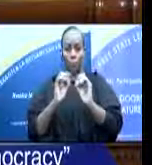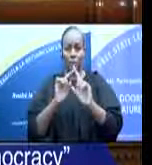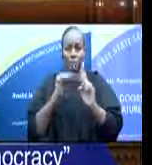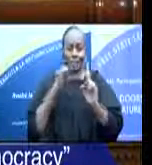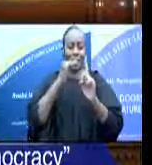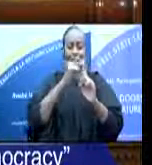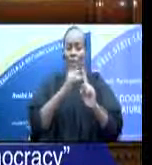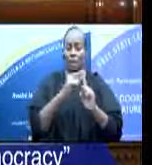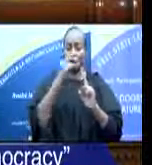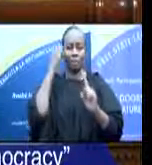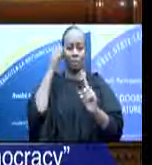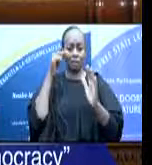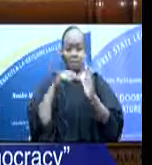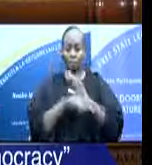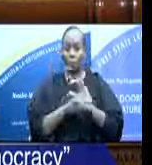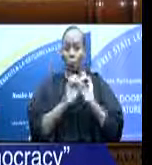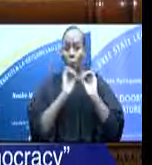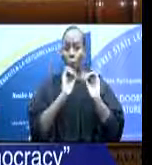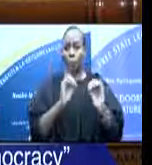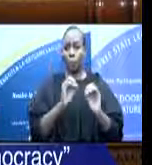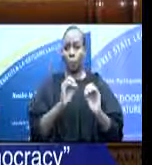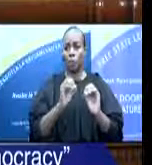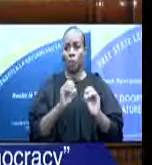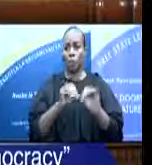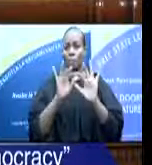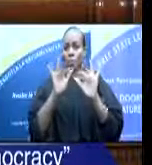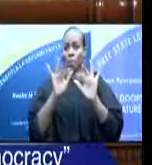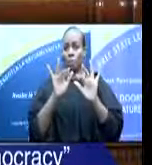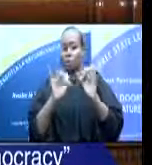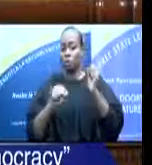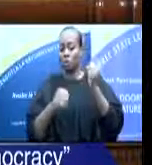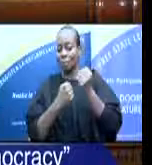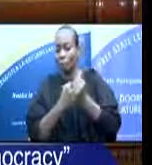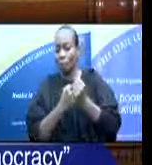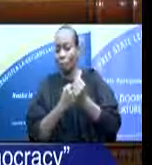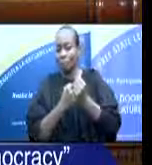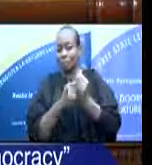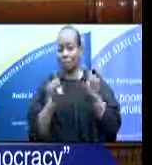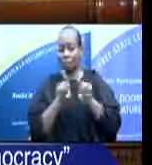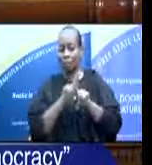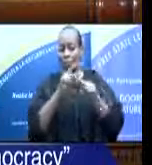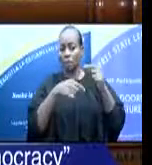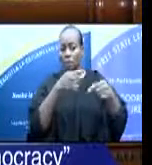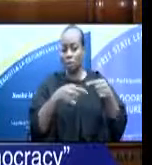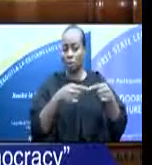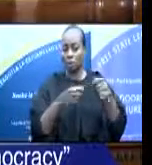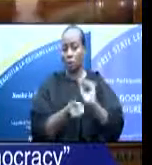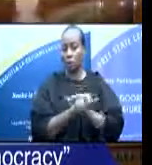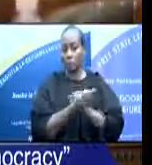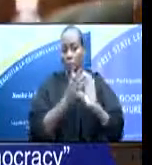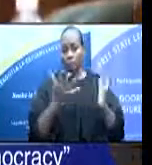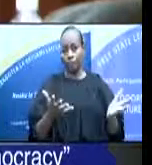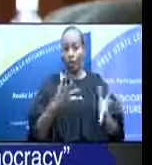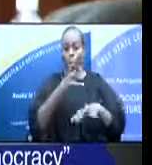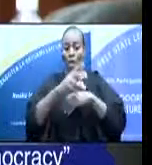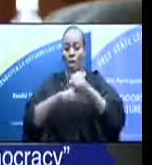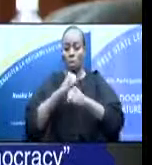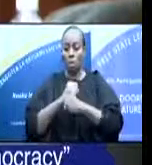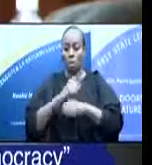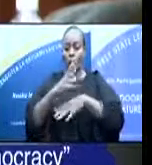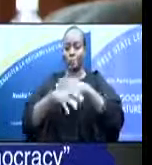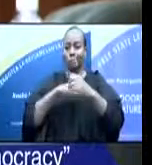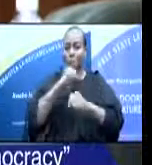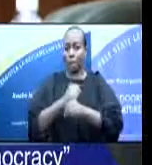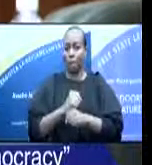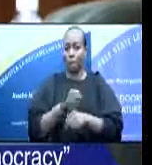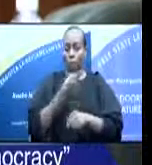through, and there is no sober individual who will support such. Year in, year